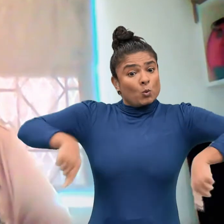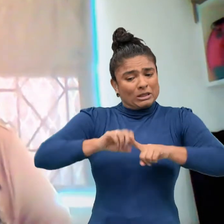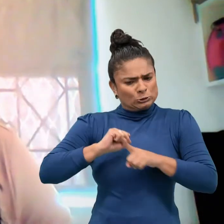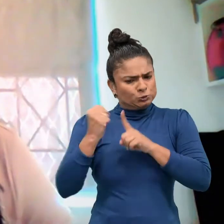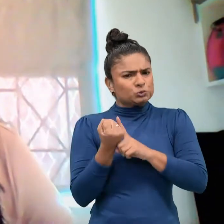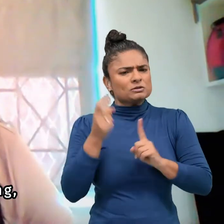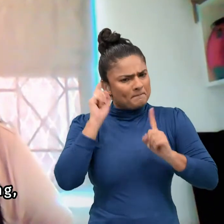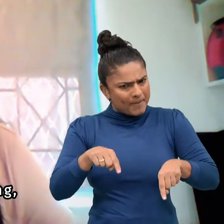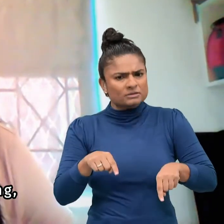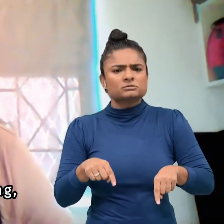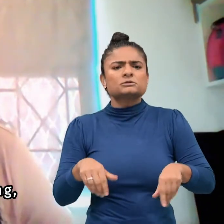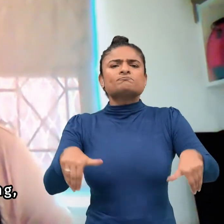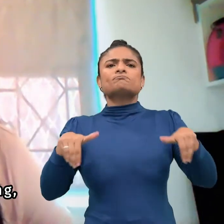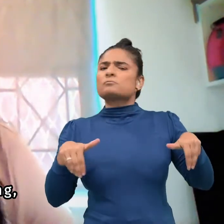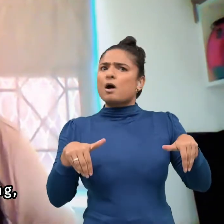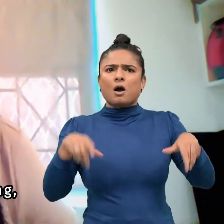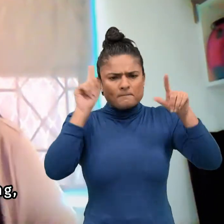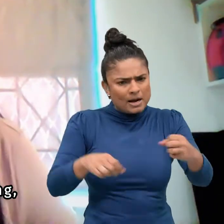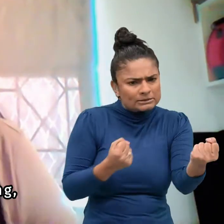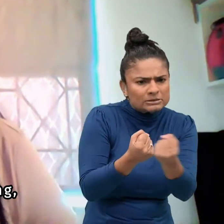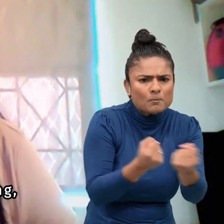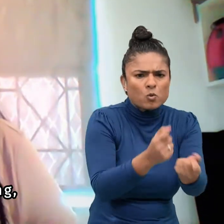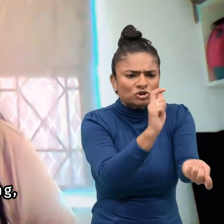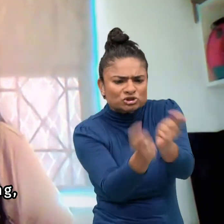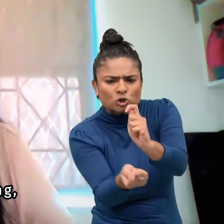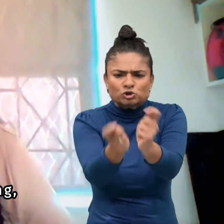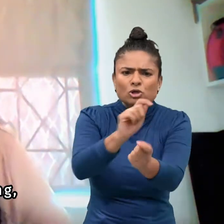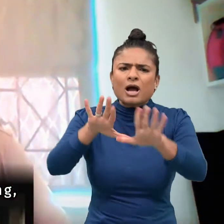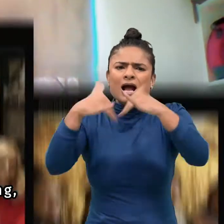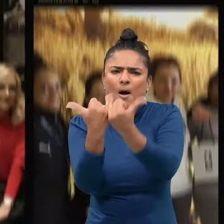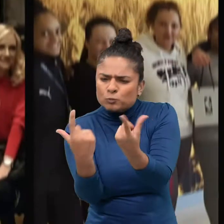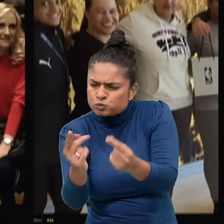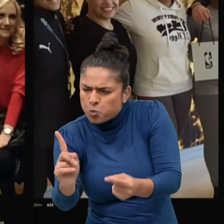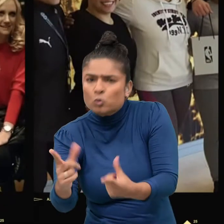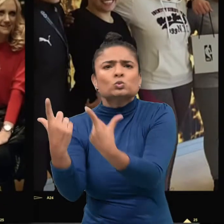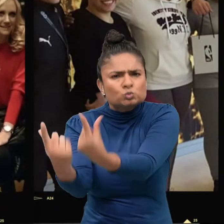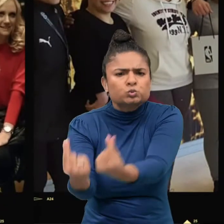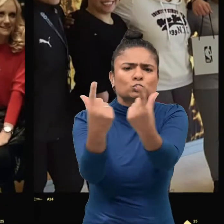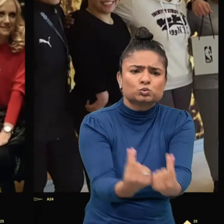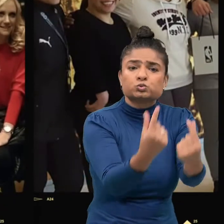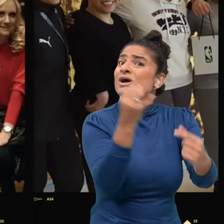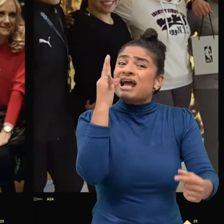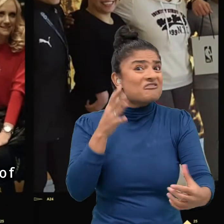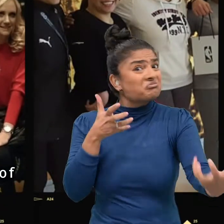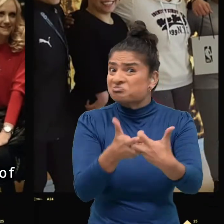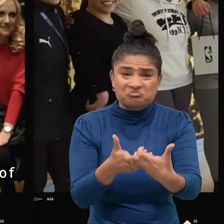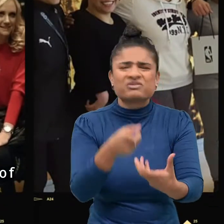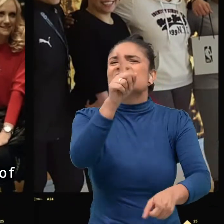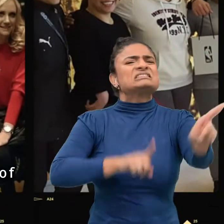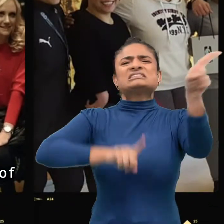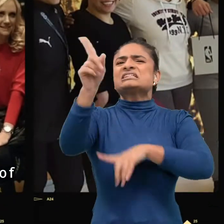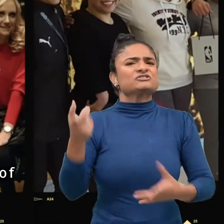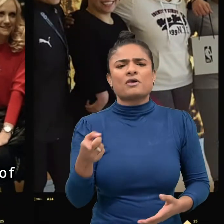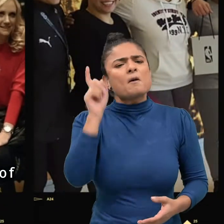a society, if you're not going to support the change and what companies are doing, it's not going to be successful. So it's